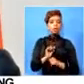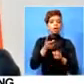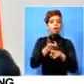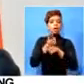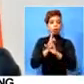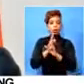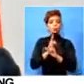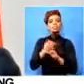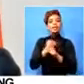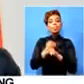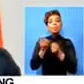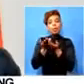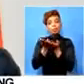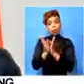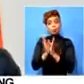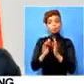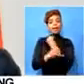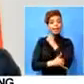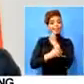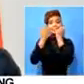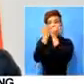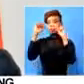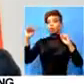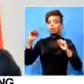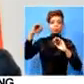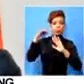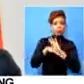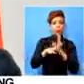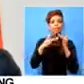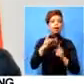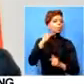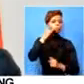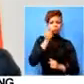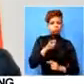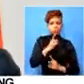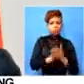those countries. We don't want that as the SACP in South Africa.